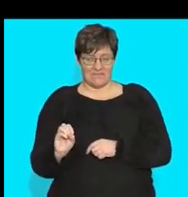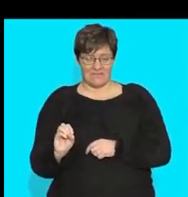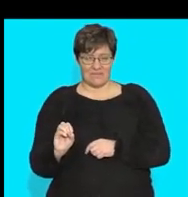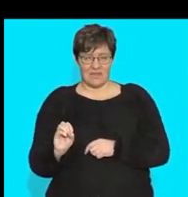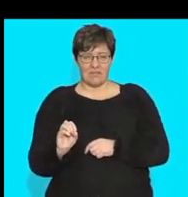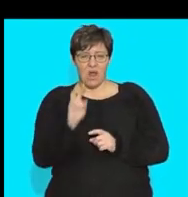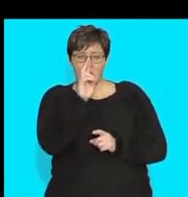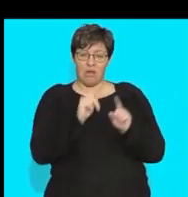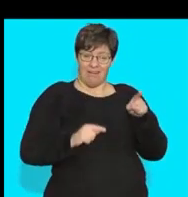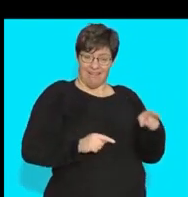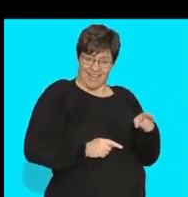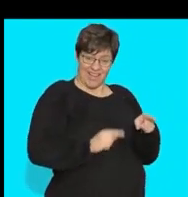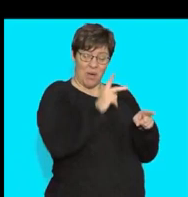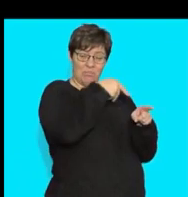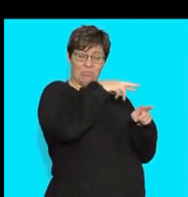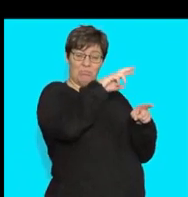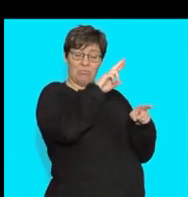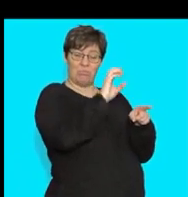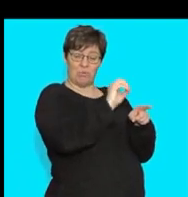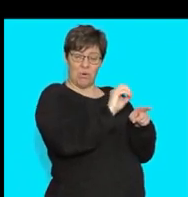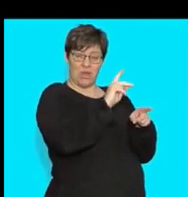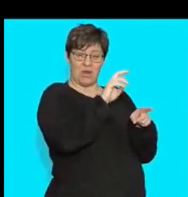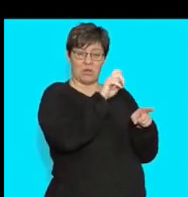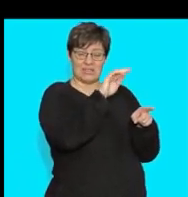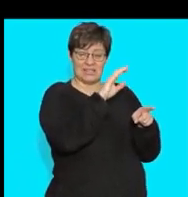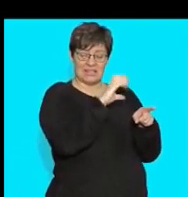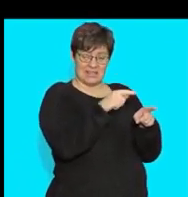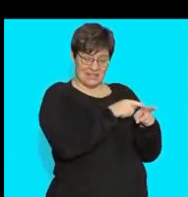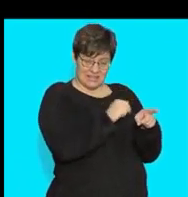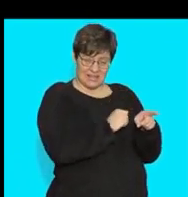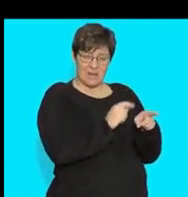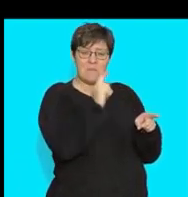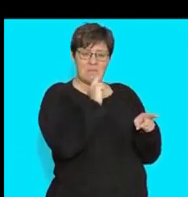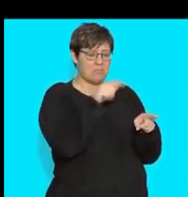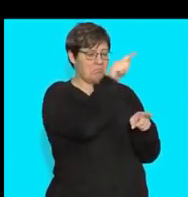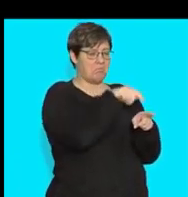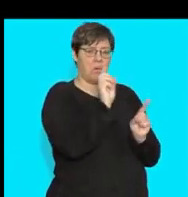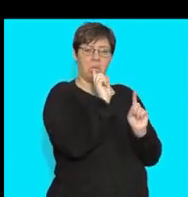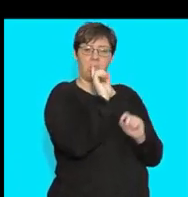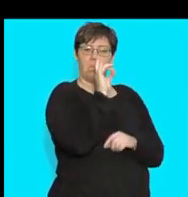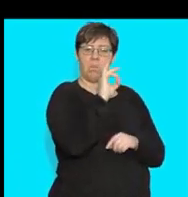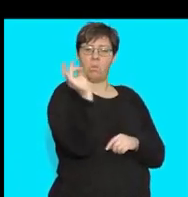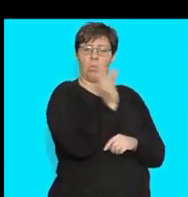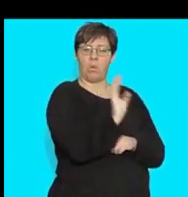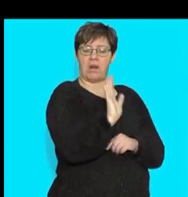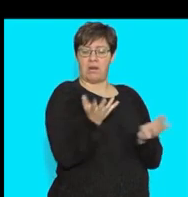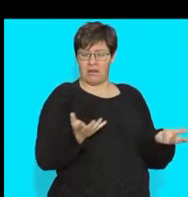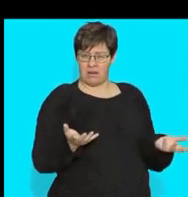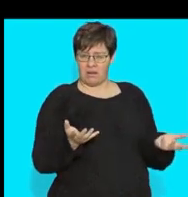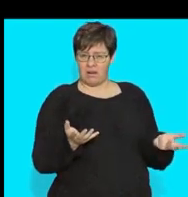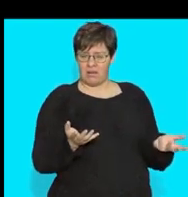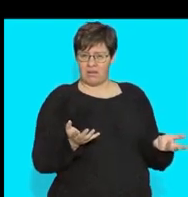I look at the prokaryotic cell, I'm going to maybe circle one. Doesn't